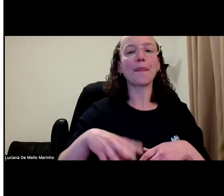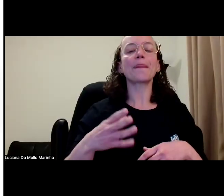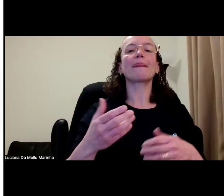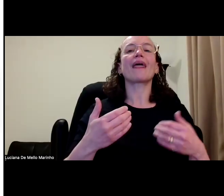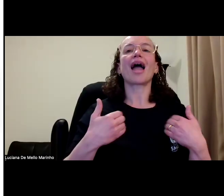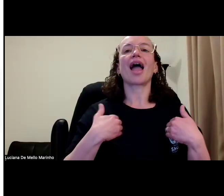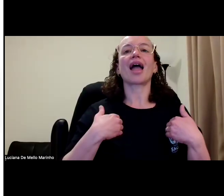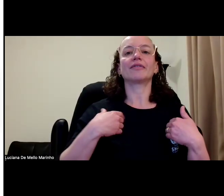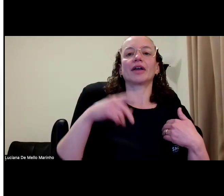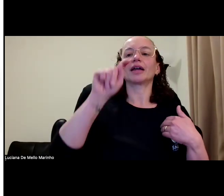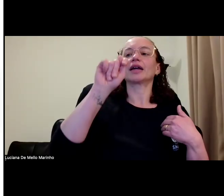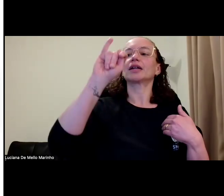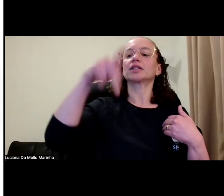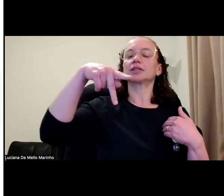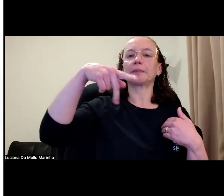office. There's a machine,